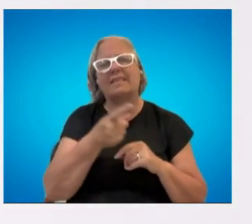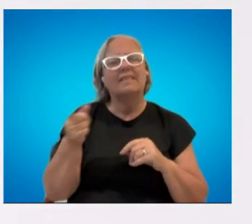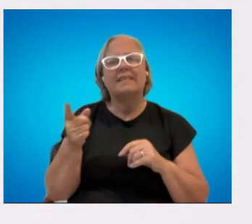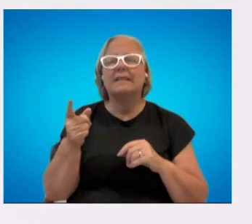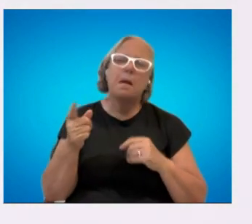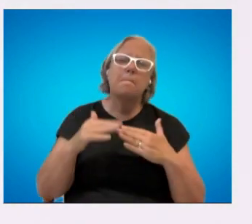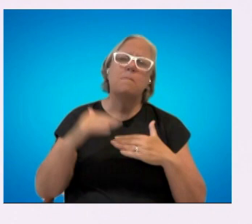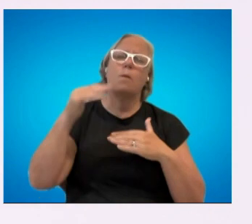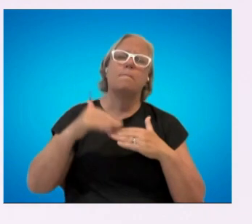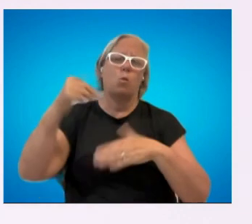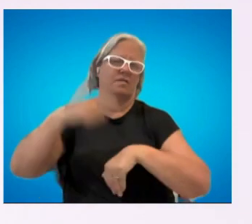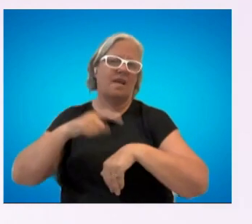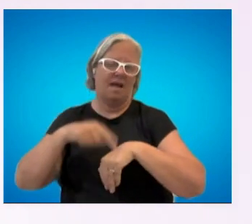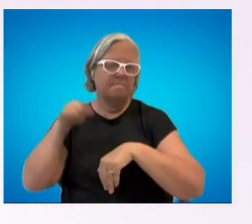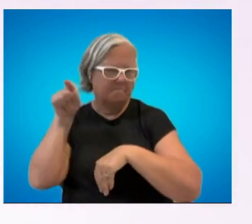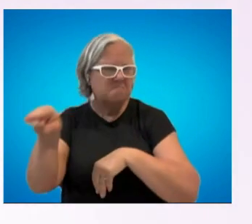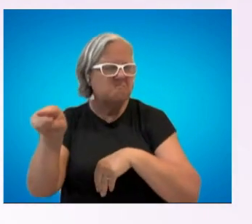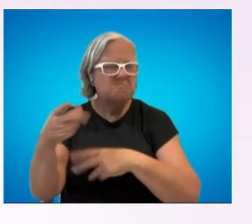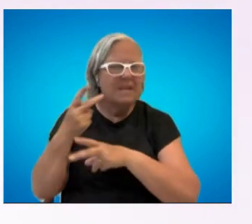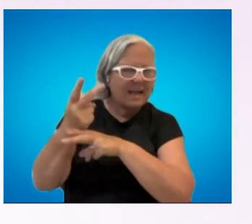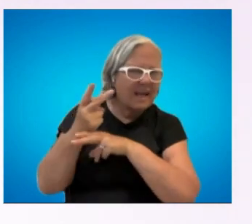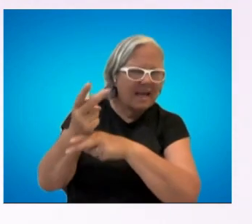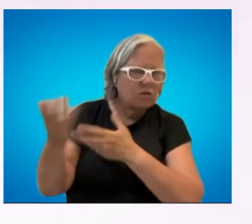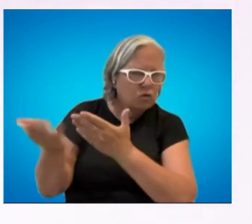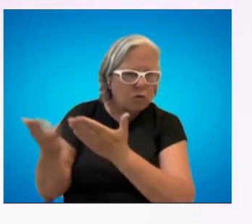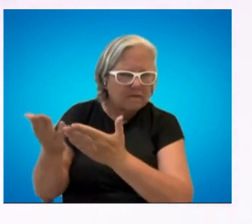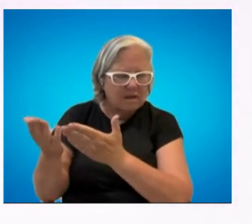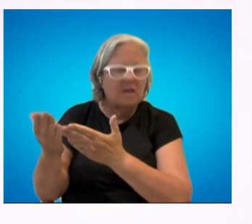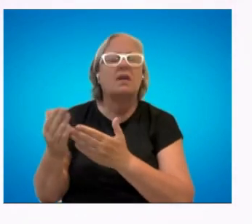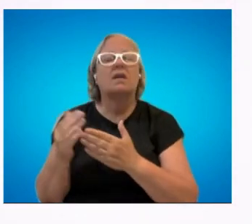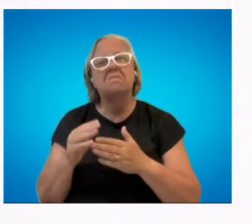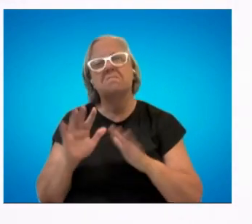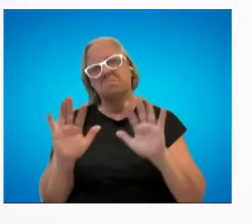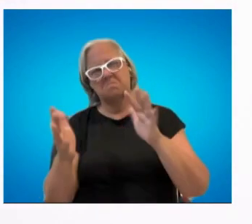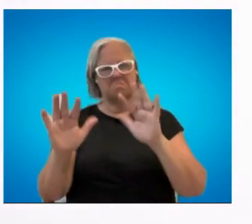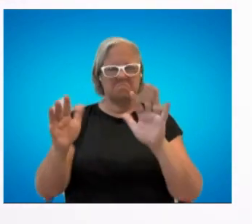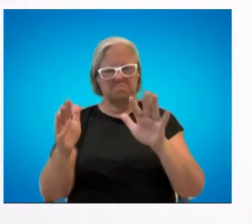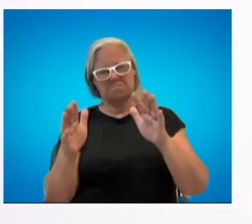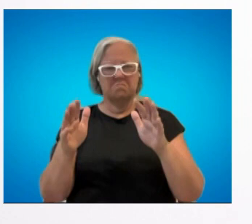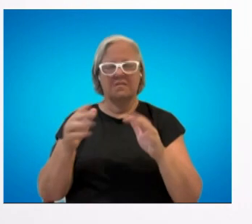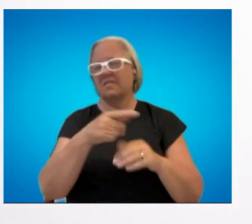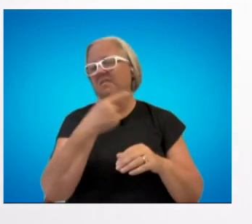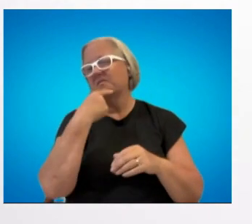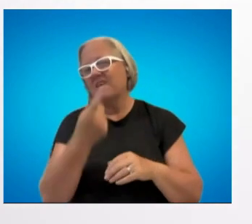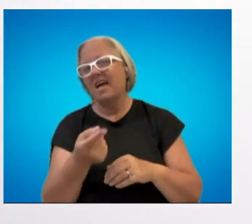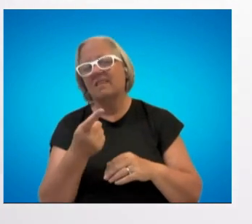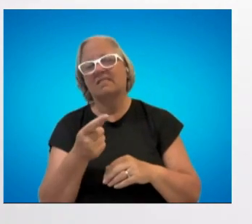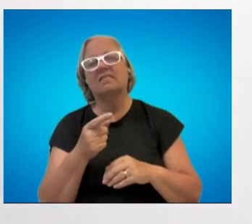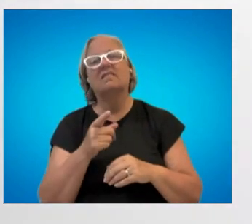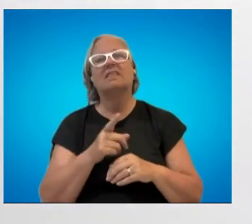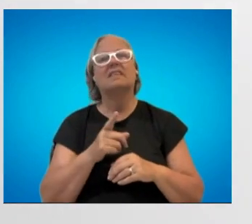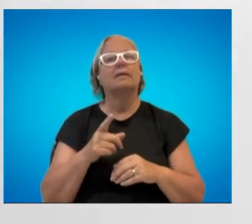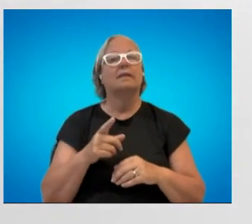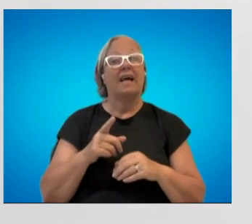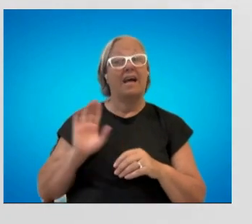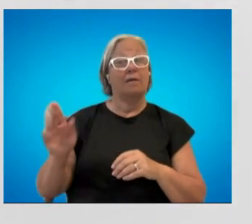women, and on average that can be connected to their better financial situation as well